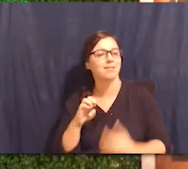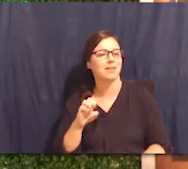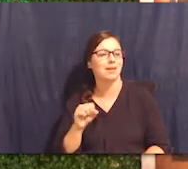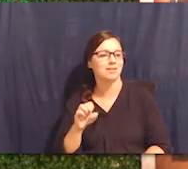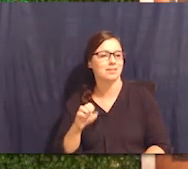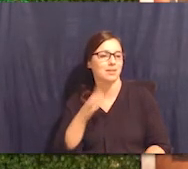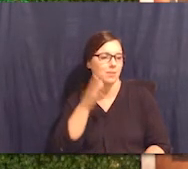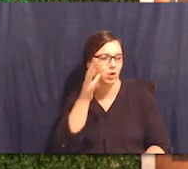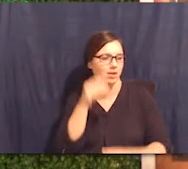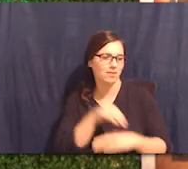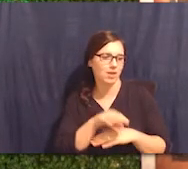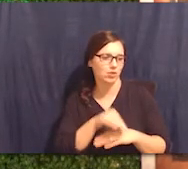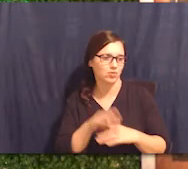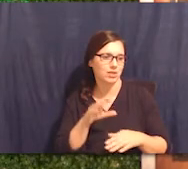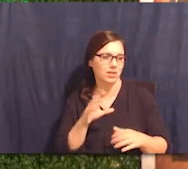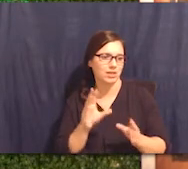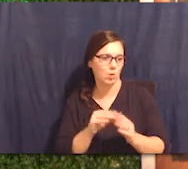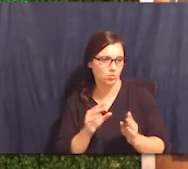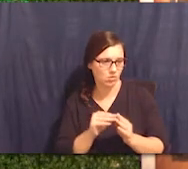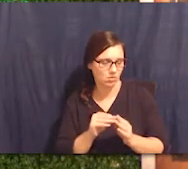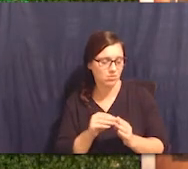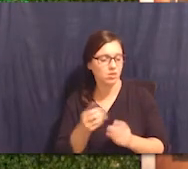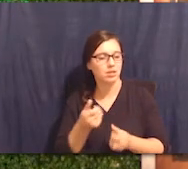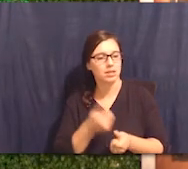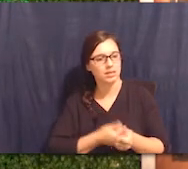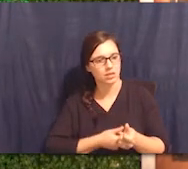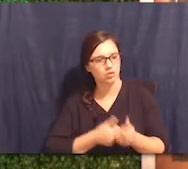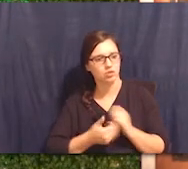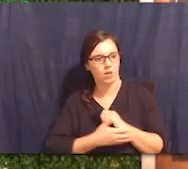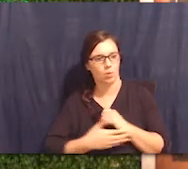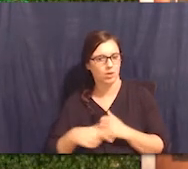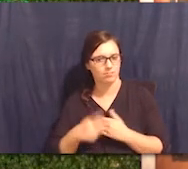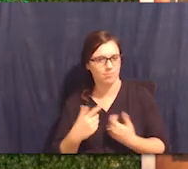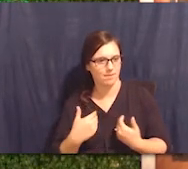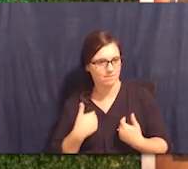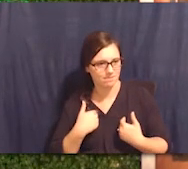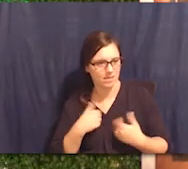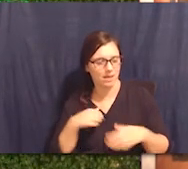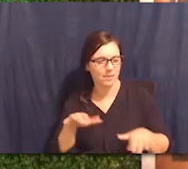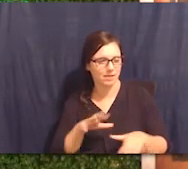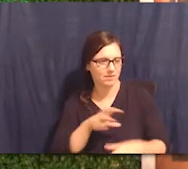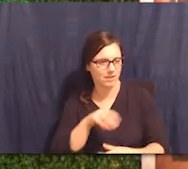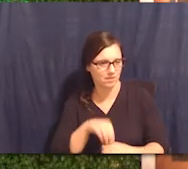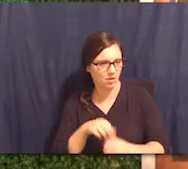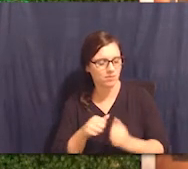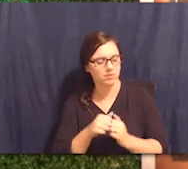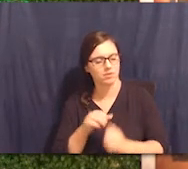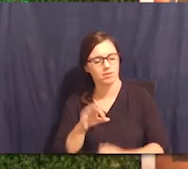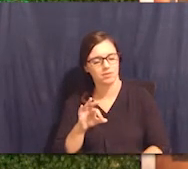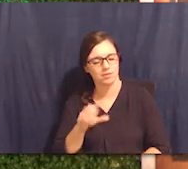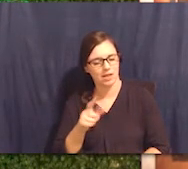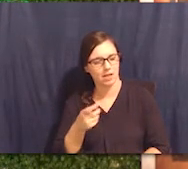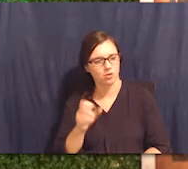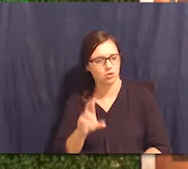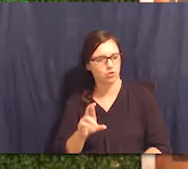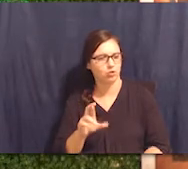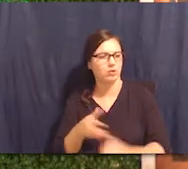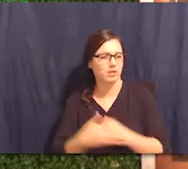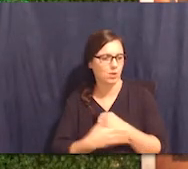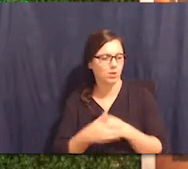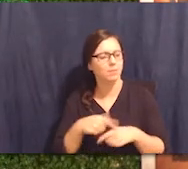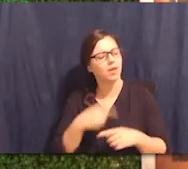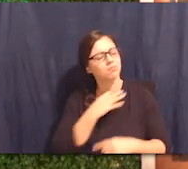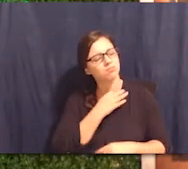ESC Parent Advisory Councils that each county has that I'm actively involved with in Flagler County. Mm-hmm. But I was curious if